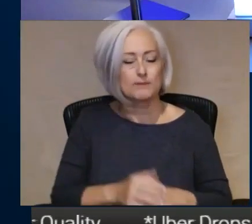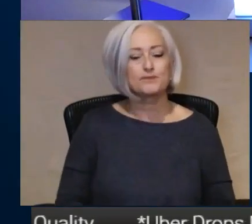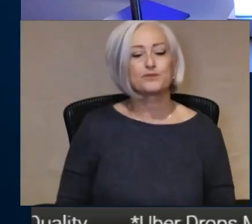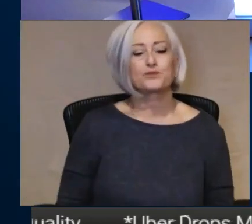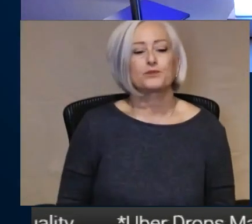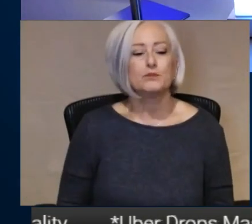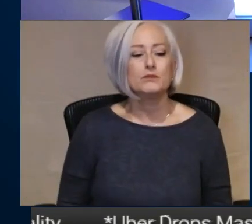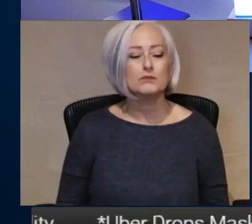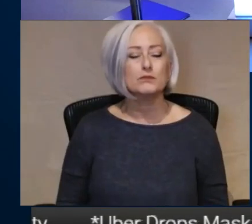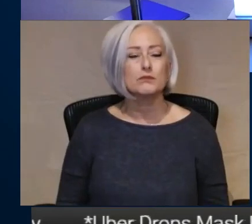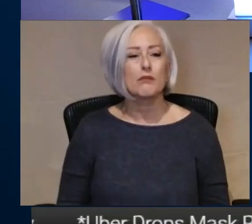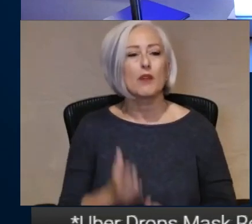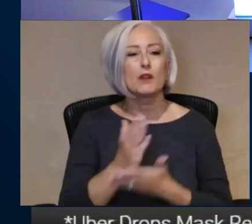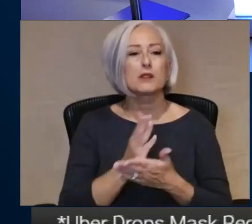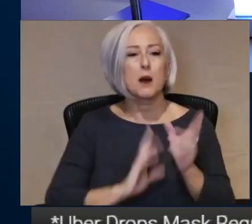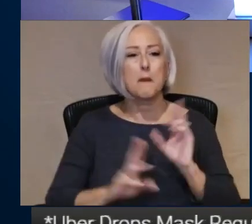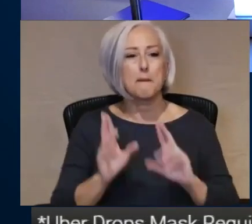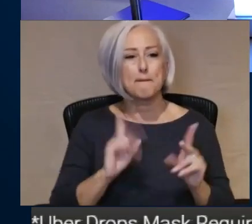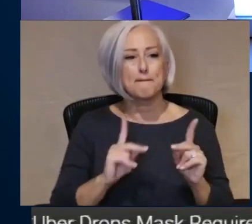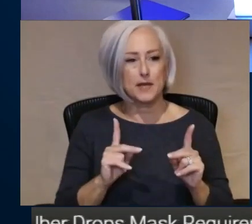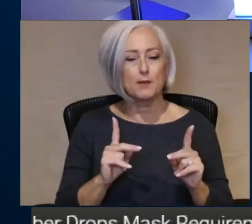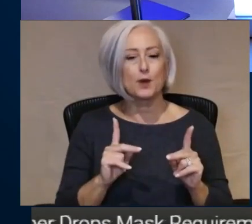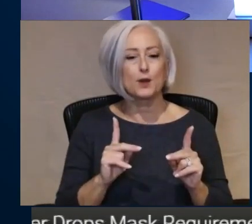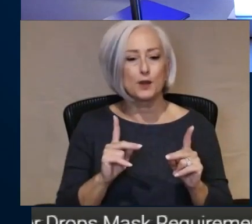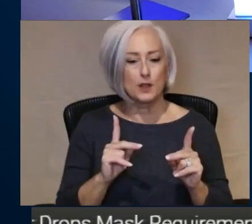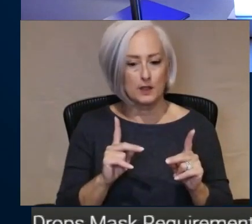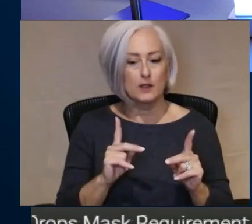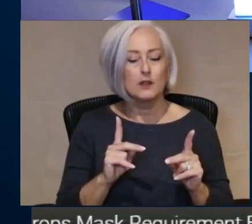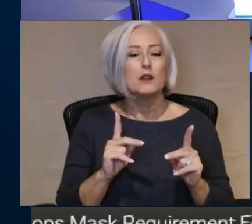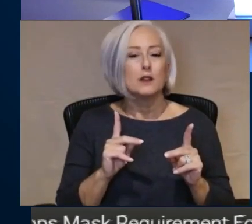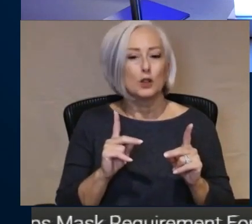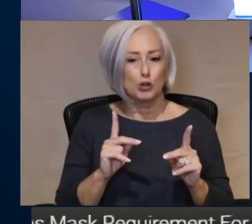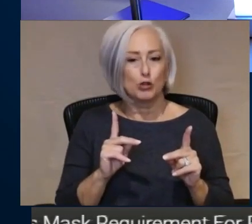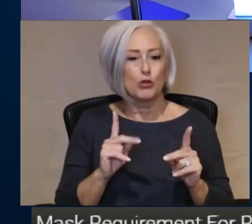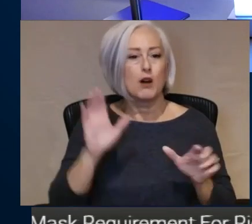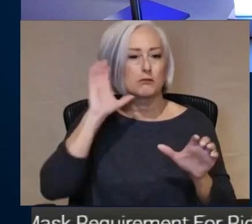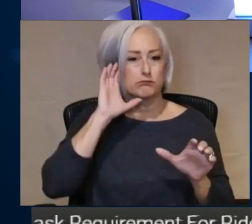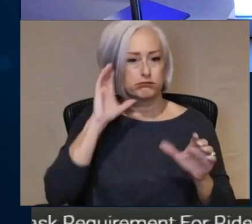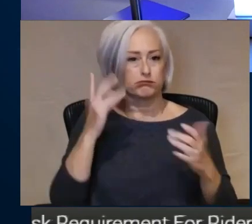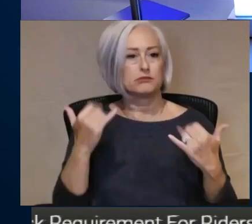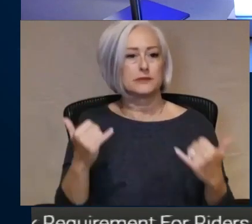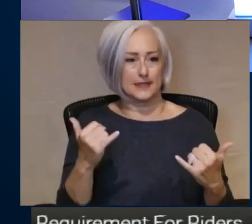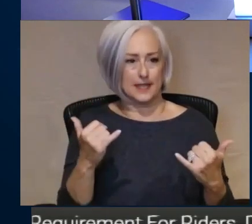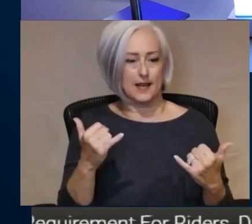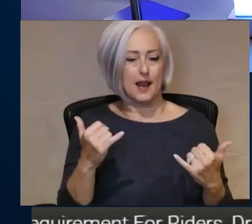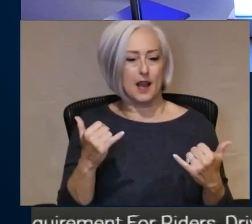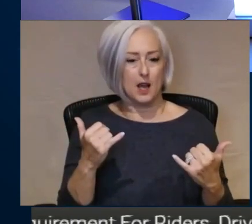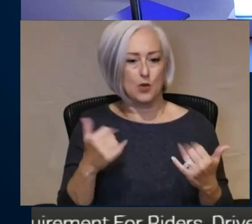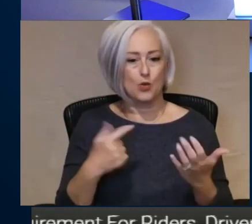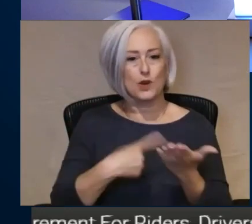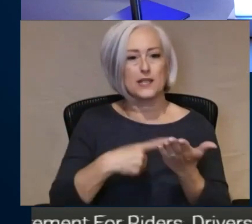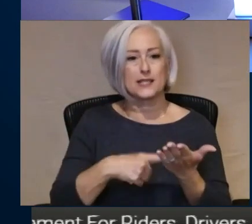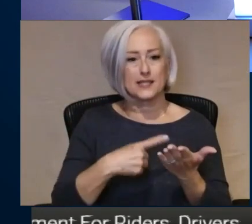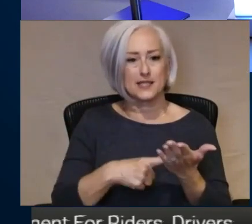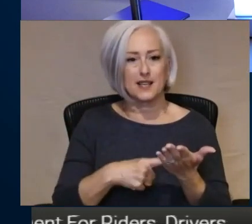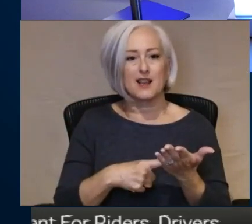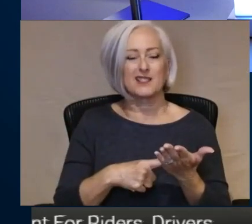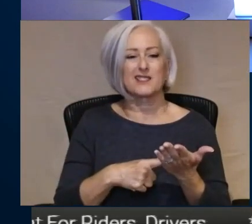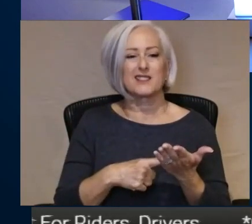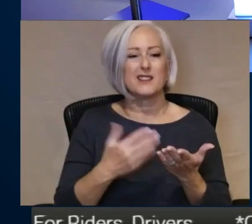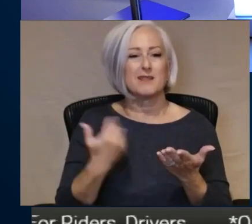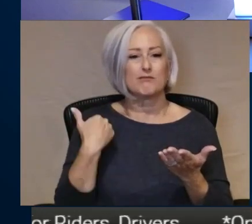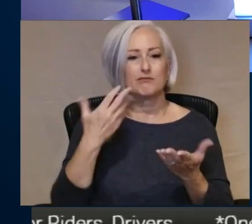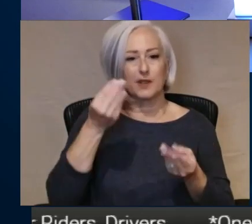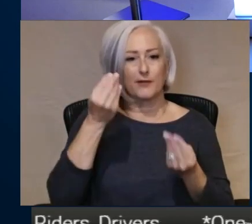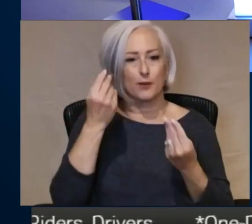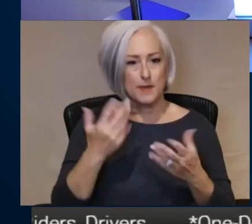some people, I think, that are kind of like tuning in. So we're going to cover real quickly just some old ground. Carol wants to know, is this a clinical trial or open